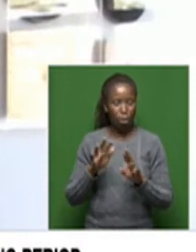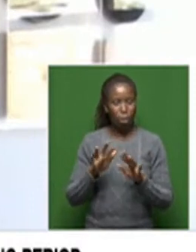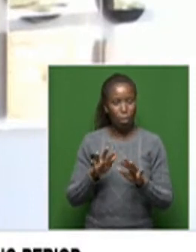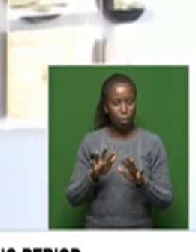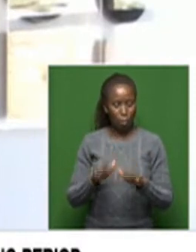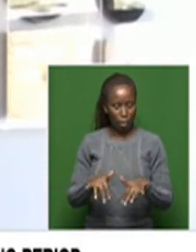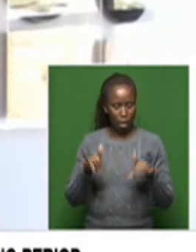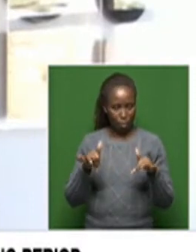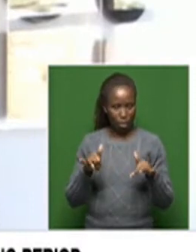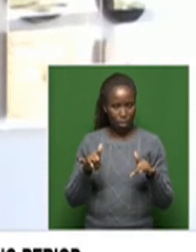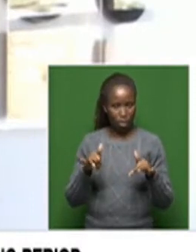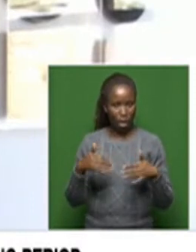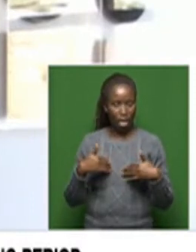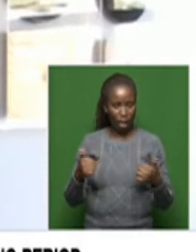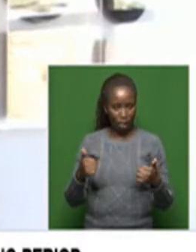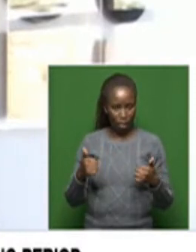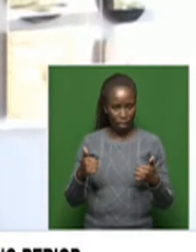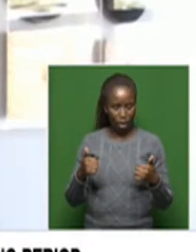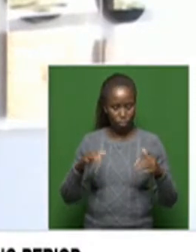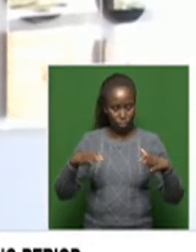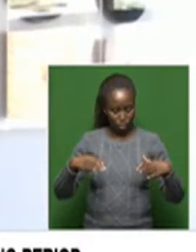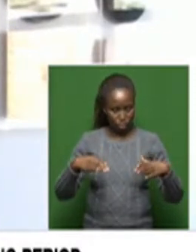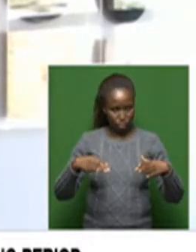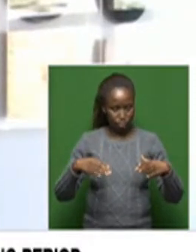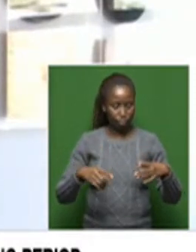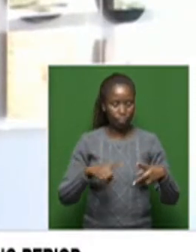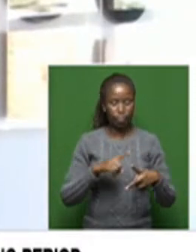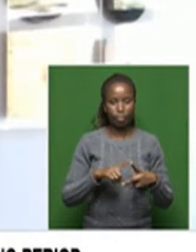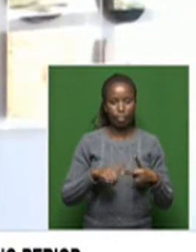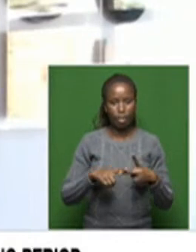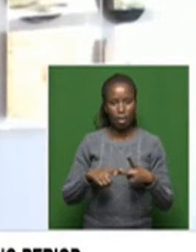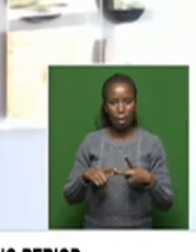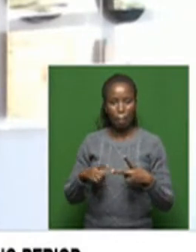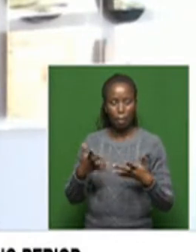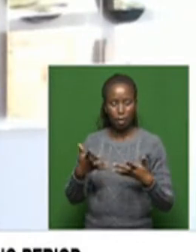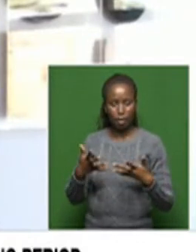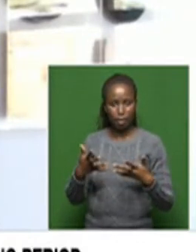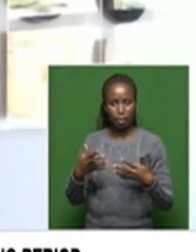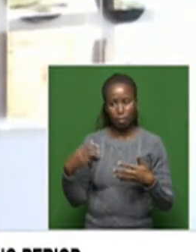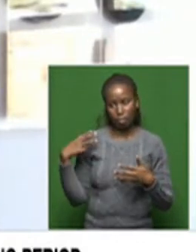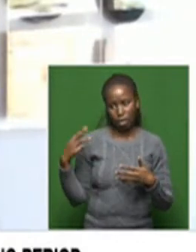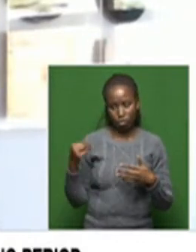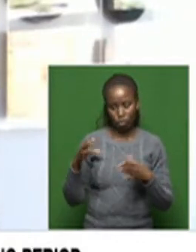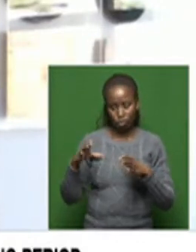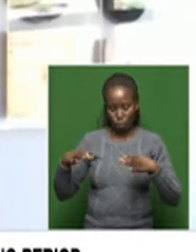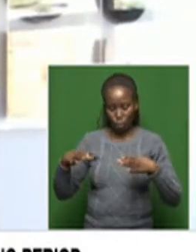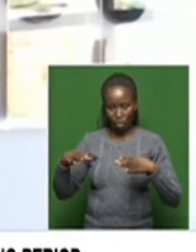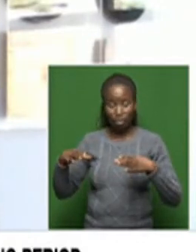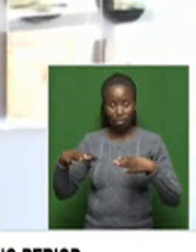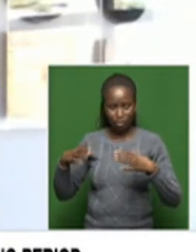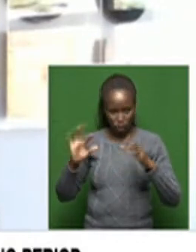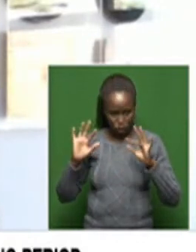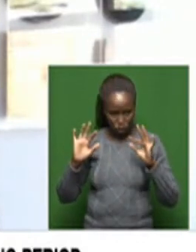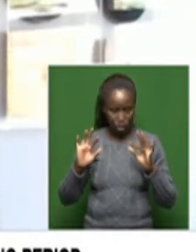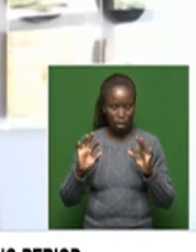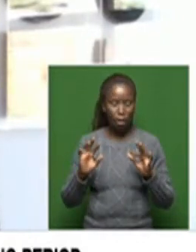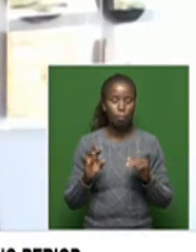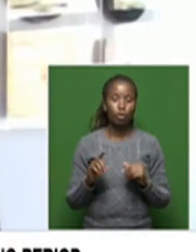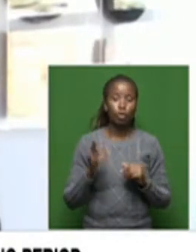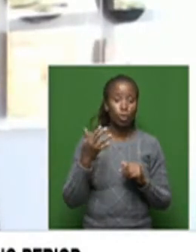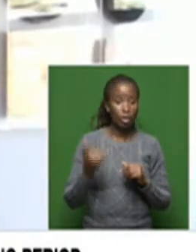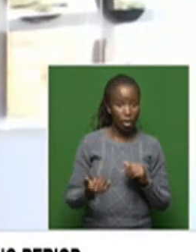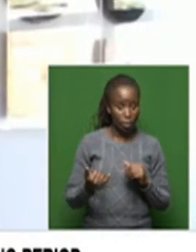Portfolio Committee and the Interministerial Committee on Vaccines. But what we have reported is the kind of thing that I've